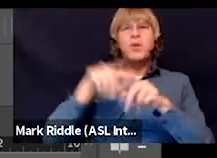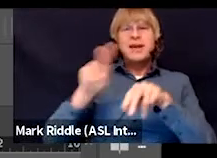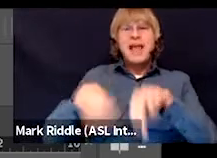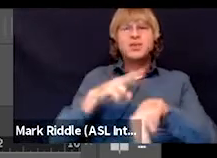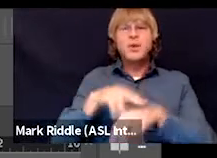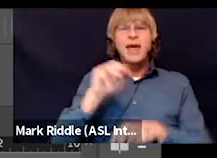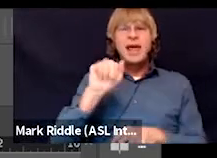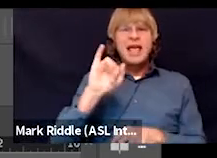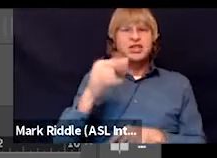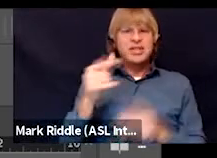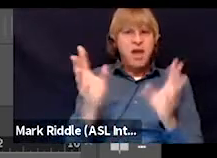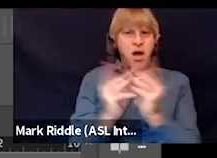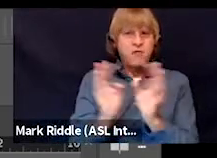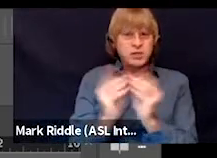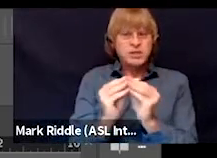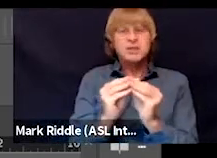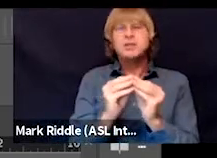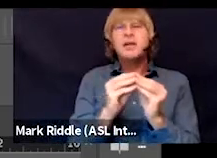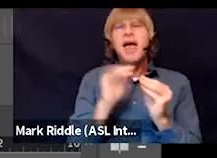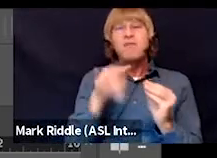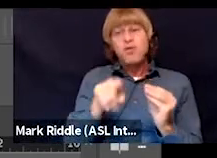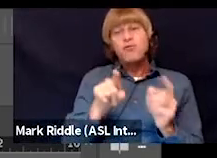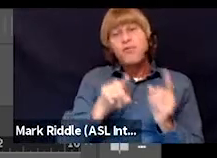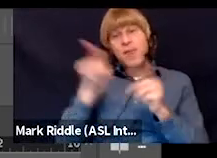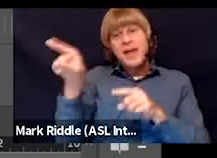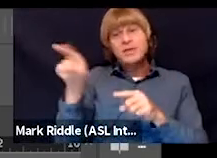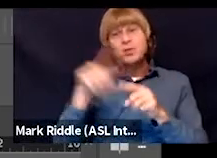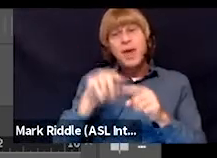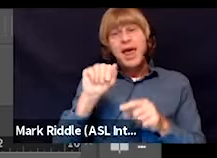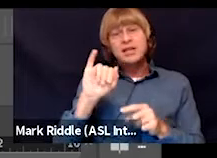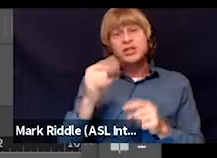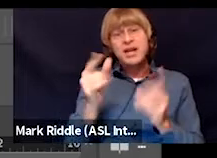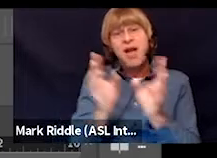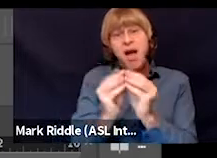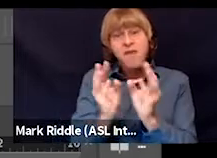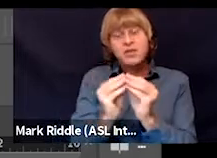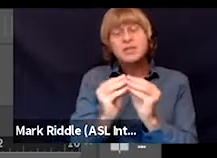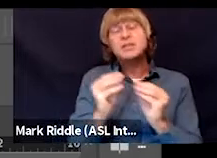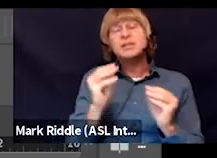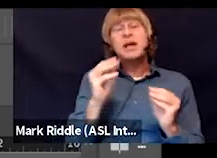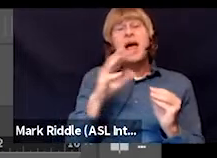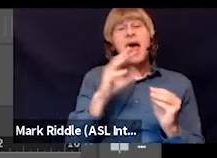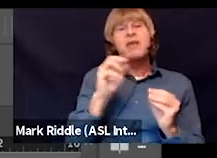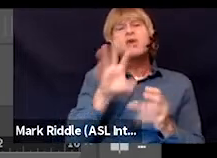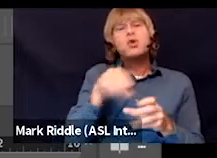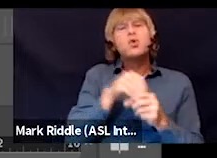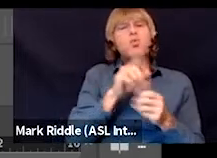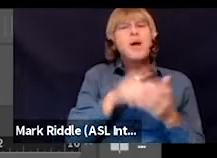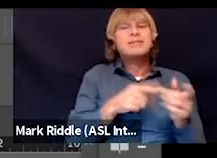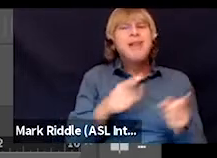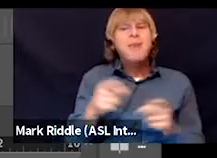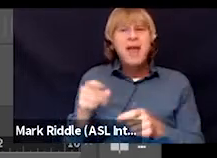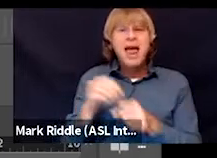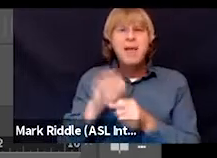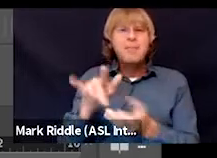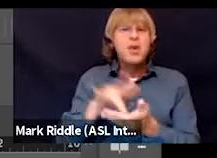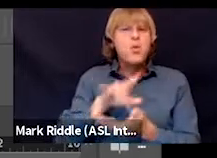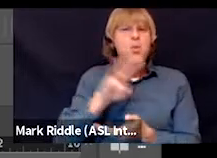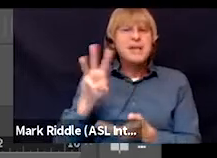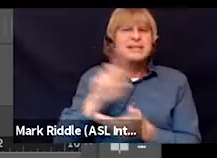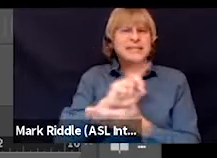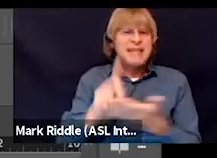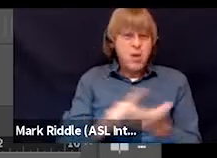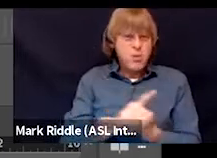AIGA conference, and if you've ever been to AIGA conferences, and including what's happening at Midwest Design